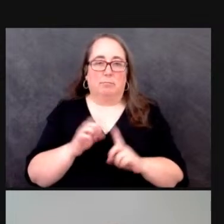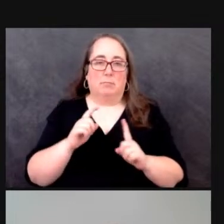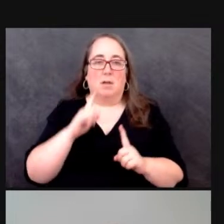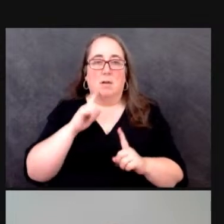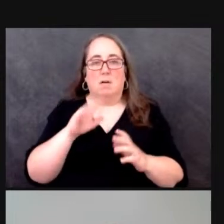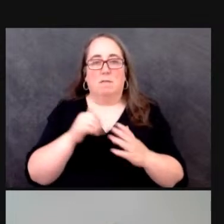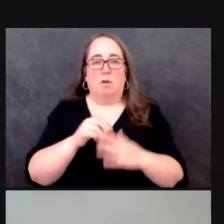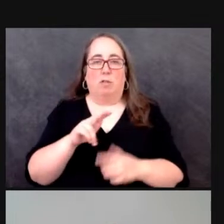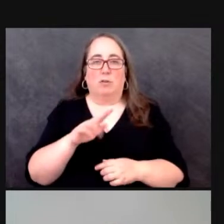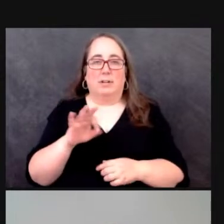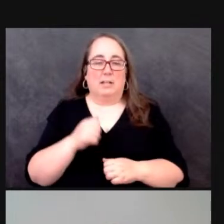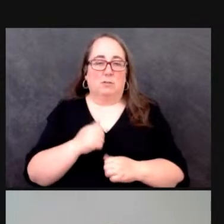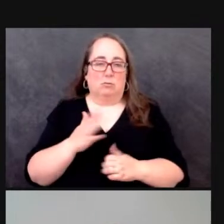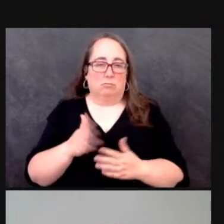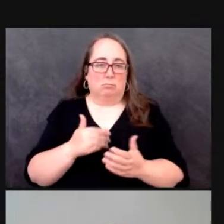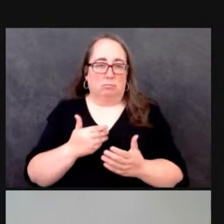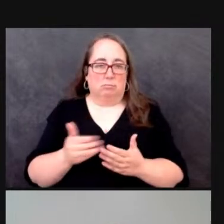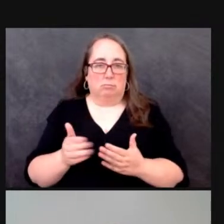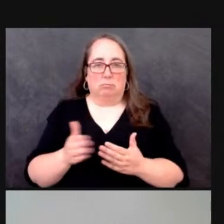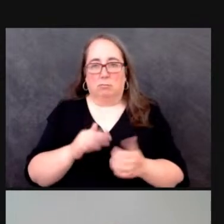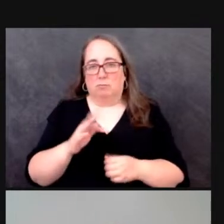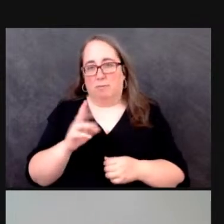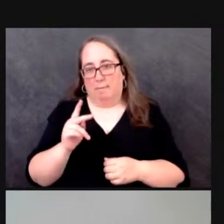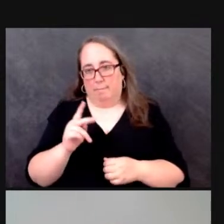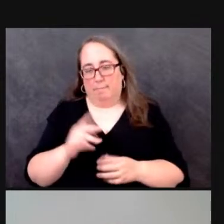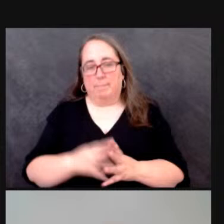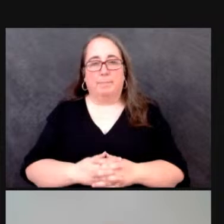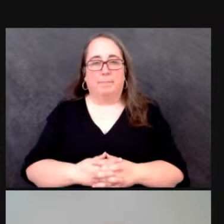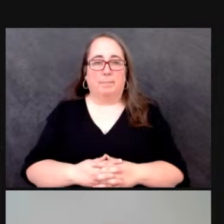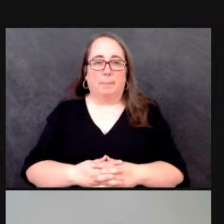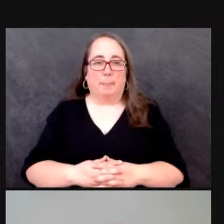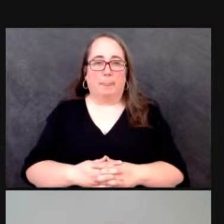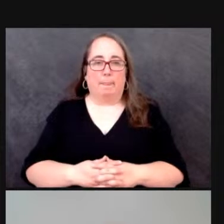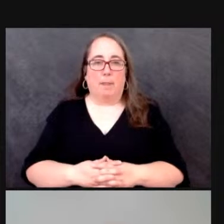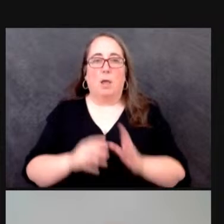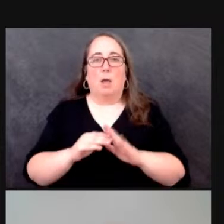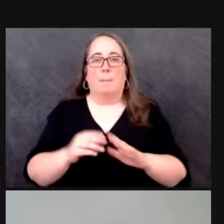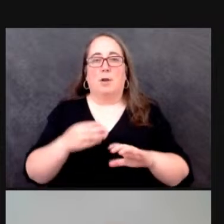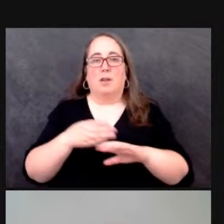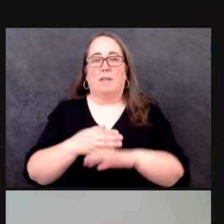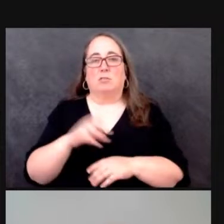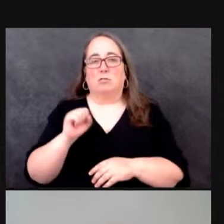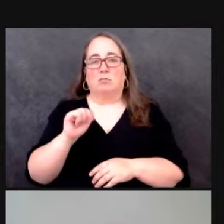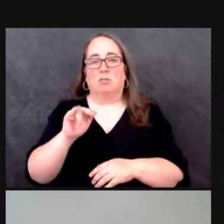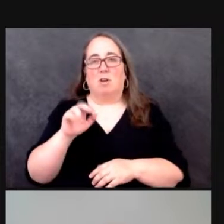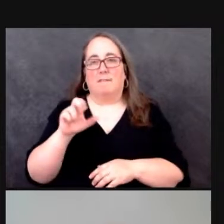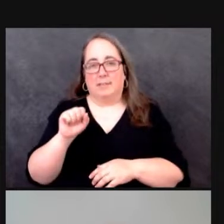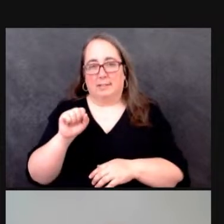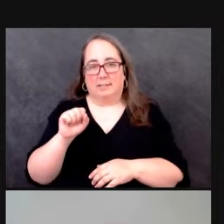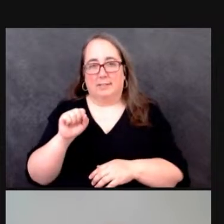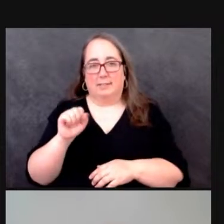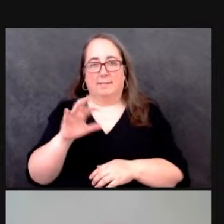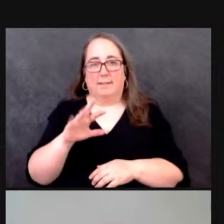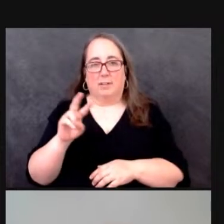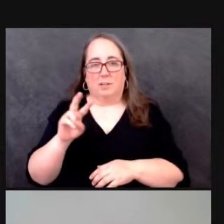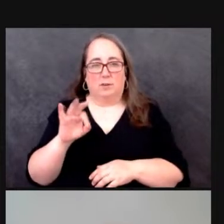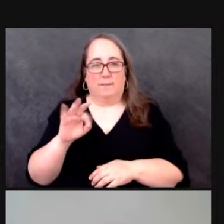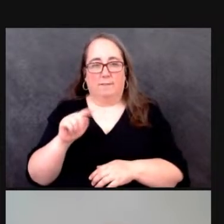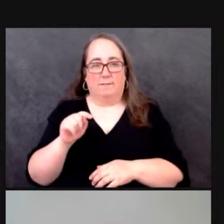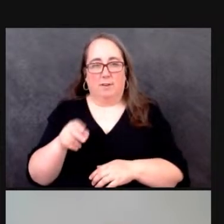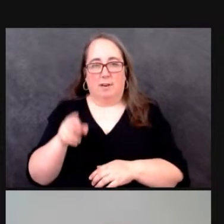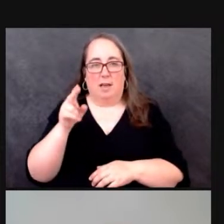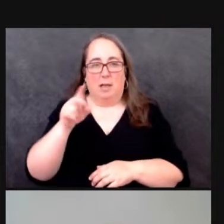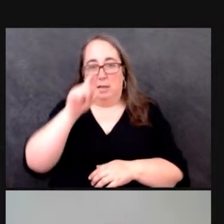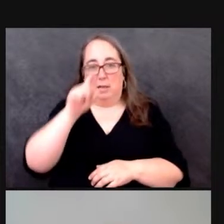39 soldiers, regardless of their rank. Modeled after a sarcophagus, the 52-foot-high